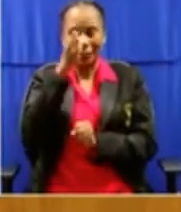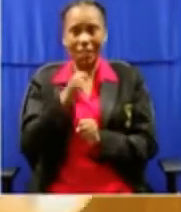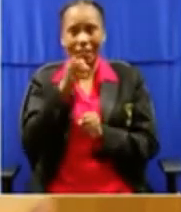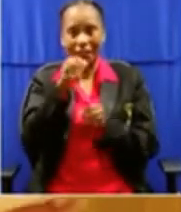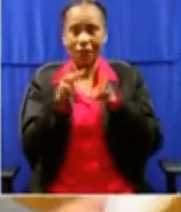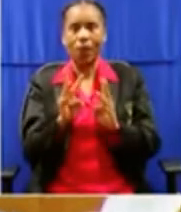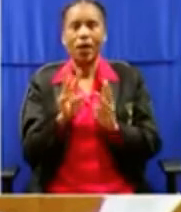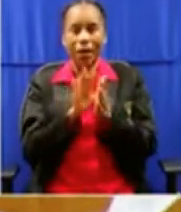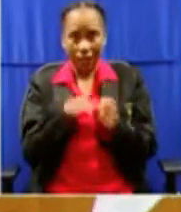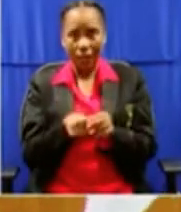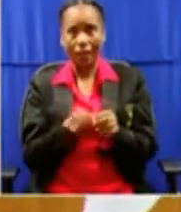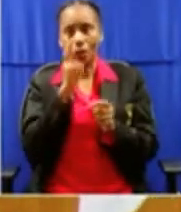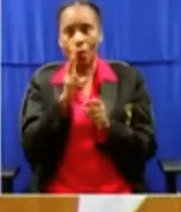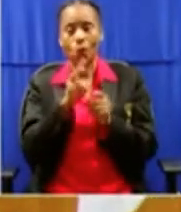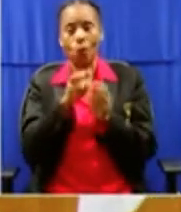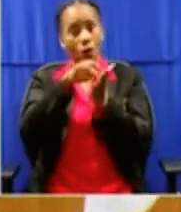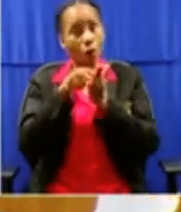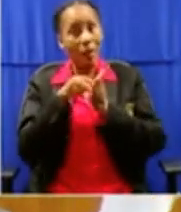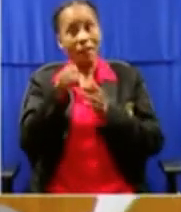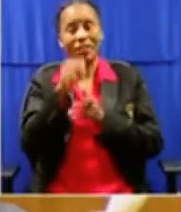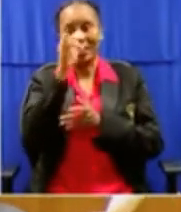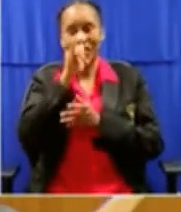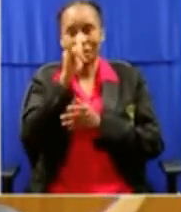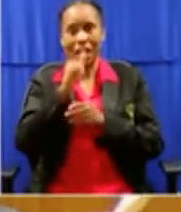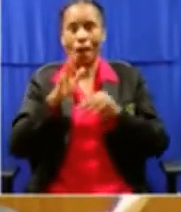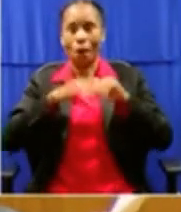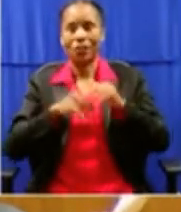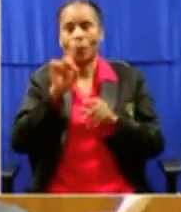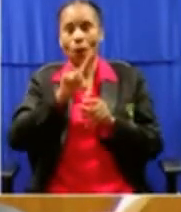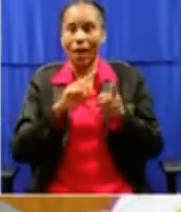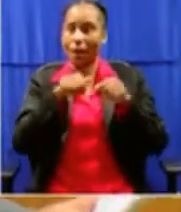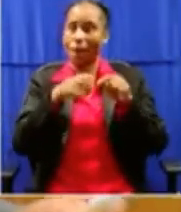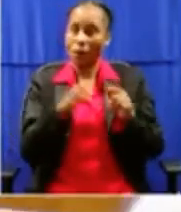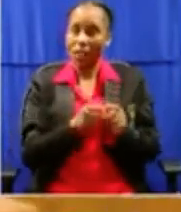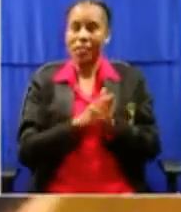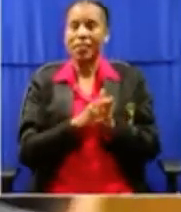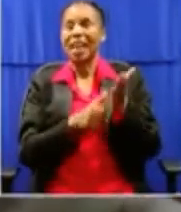requirement for these criminal offences in terms of this taxation legislation. I thank you.